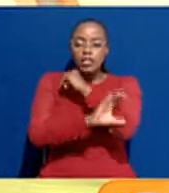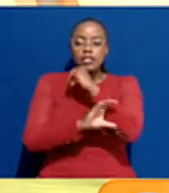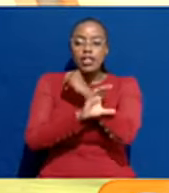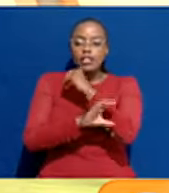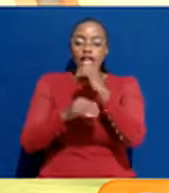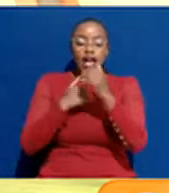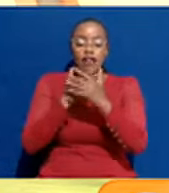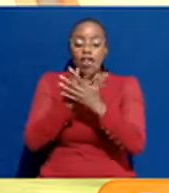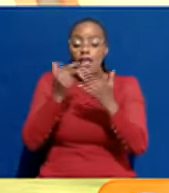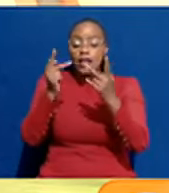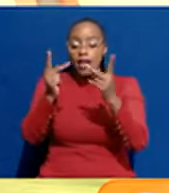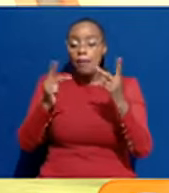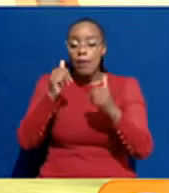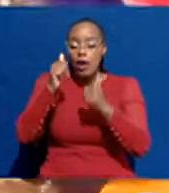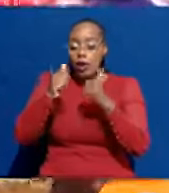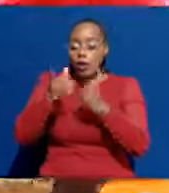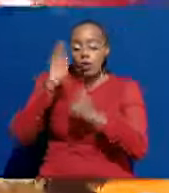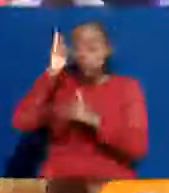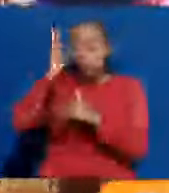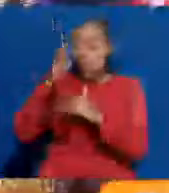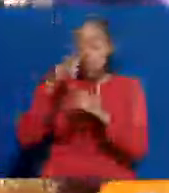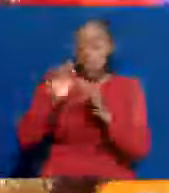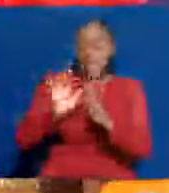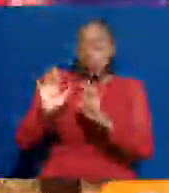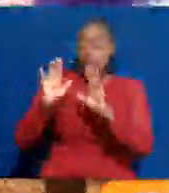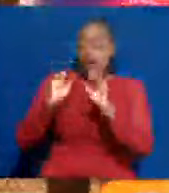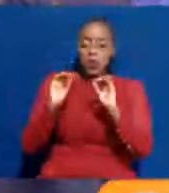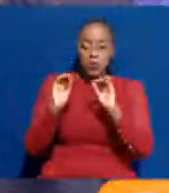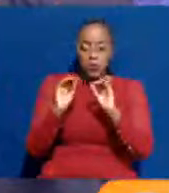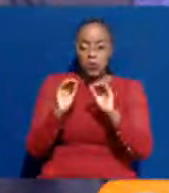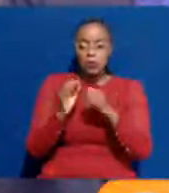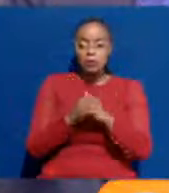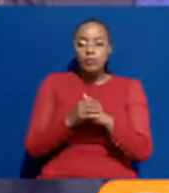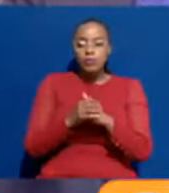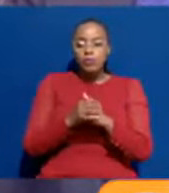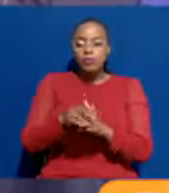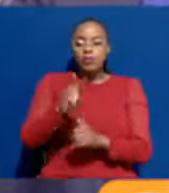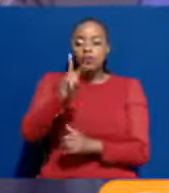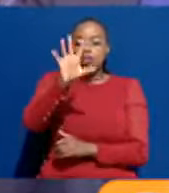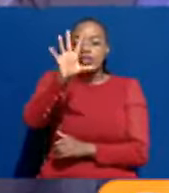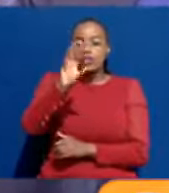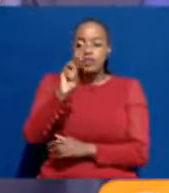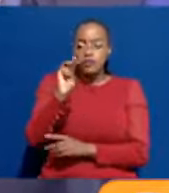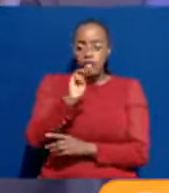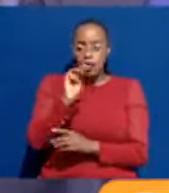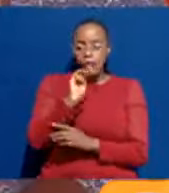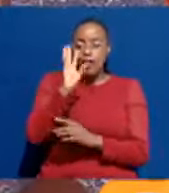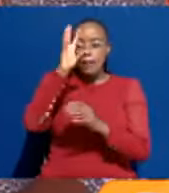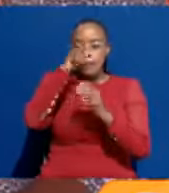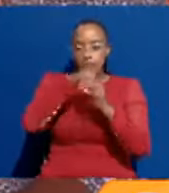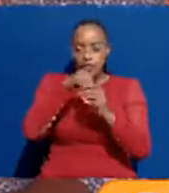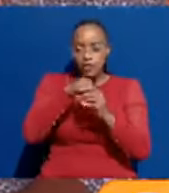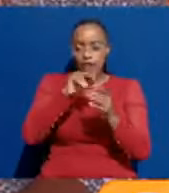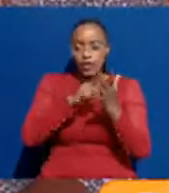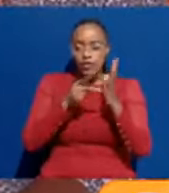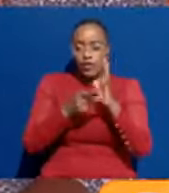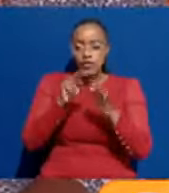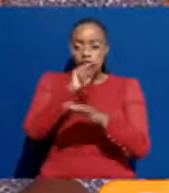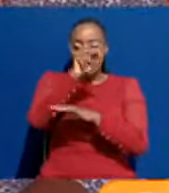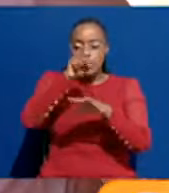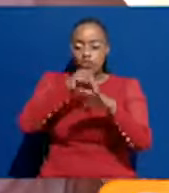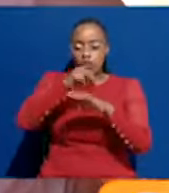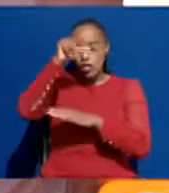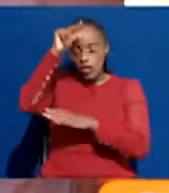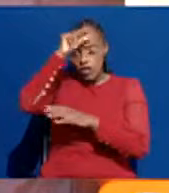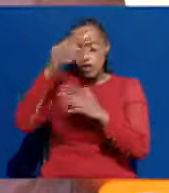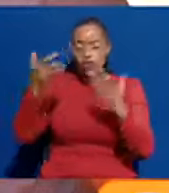Hakuna ile pembe ambayo tutaacha nyuma. The devolved unit has committed 250 million shillings into the project, with the national government set